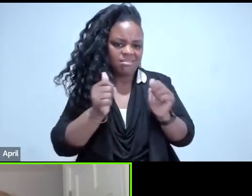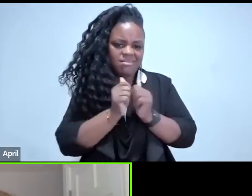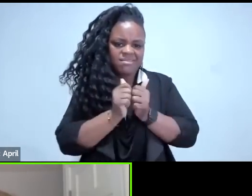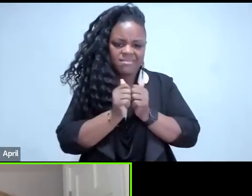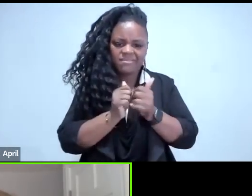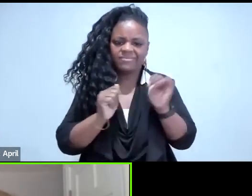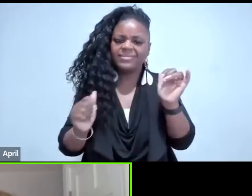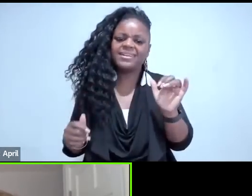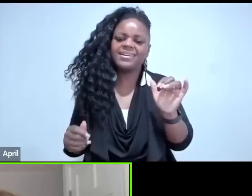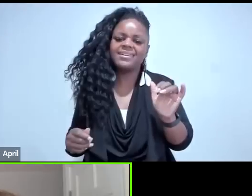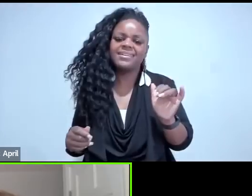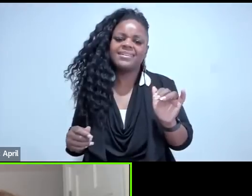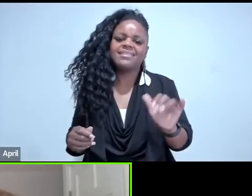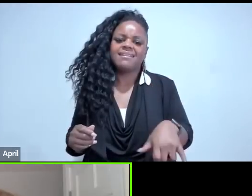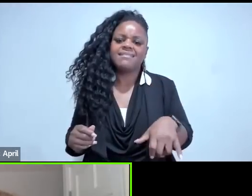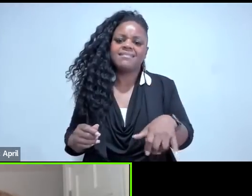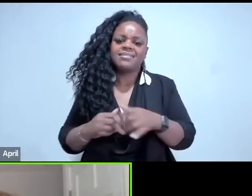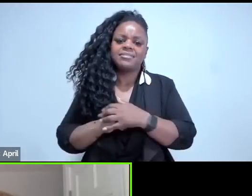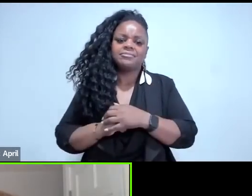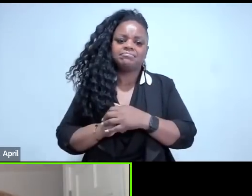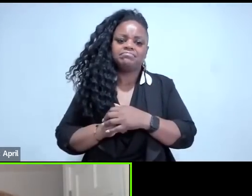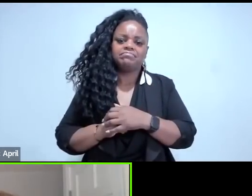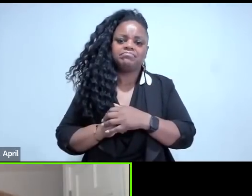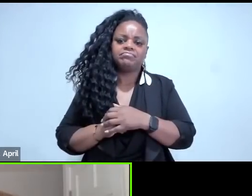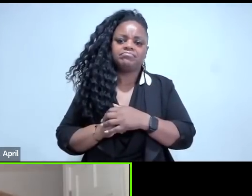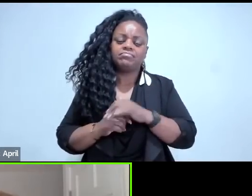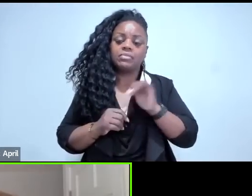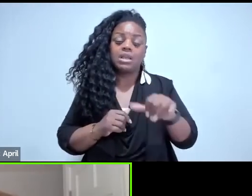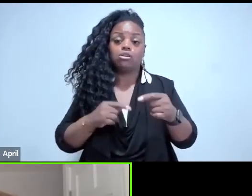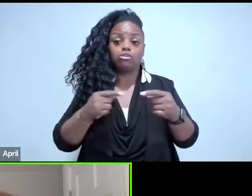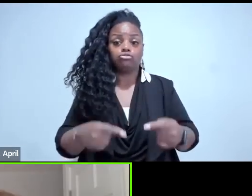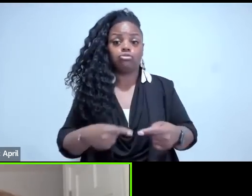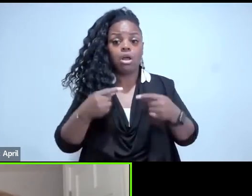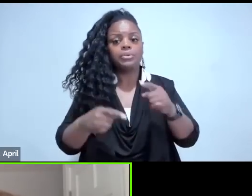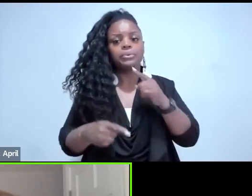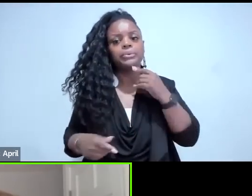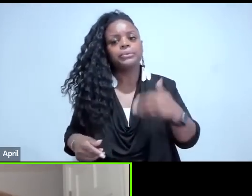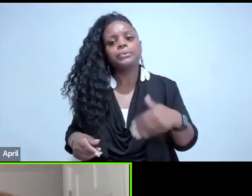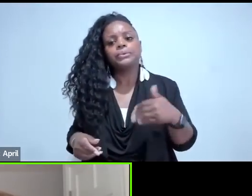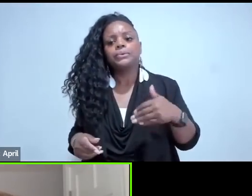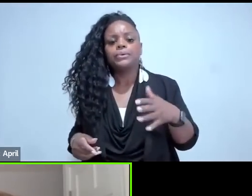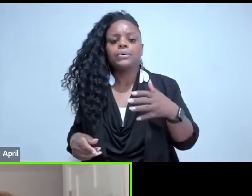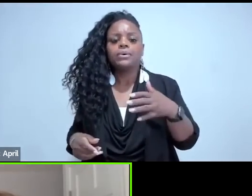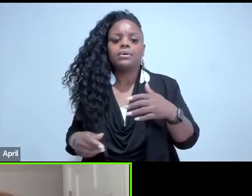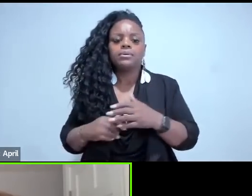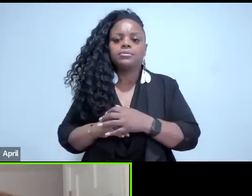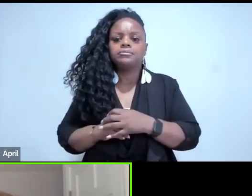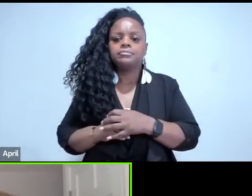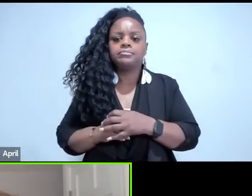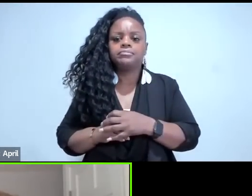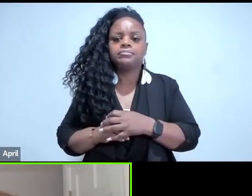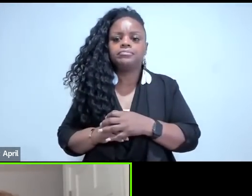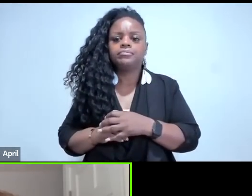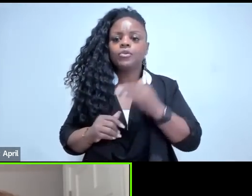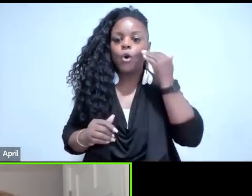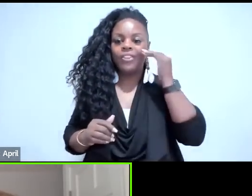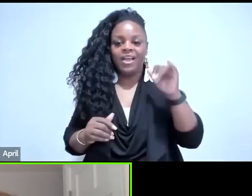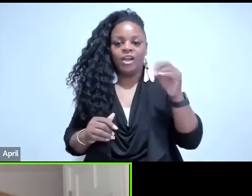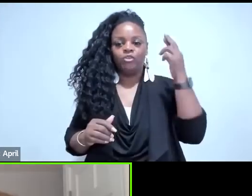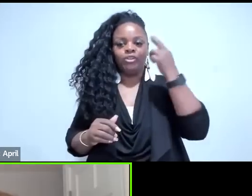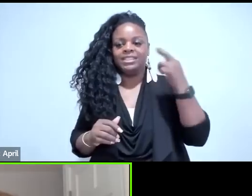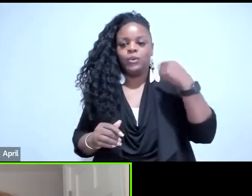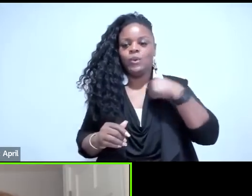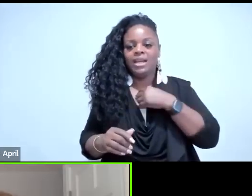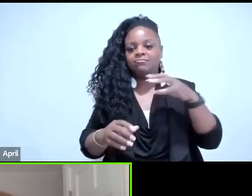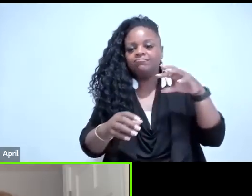impetus behind the organizational effort. The fight to build solidarity, it's the same today as it